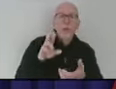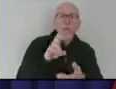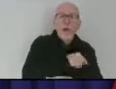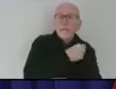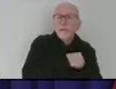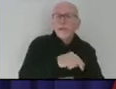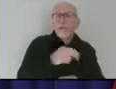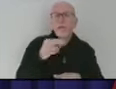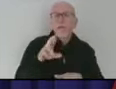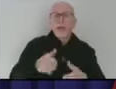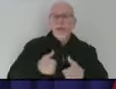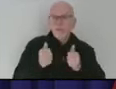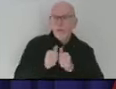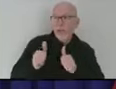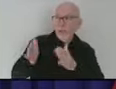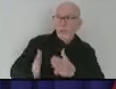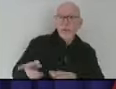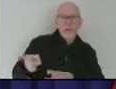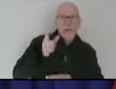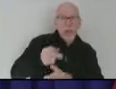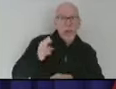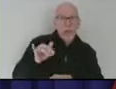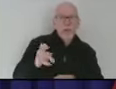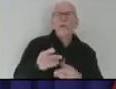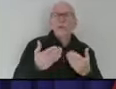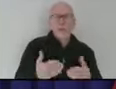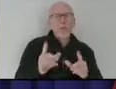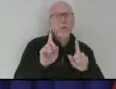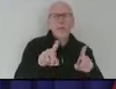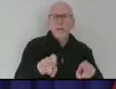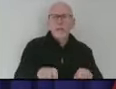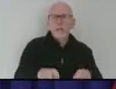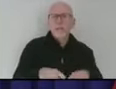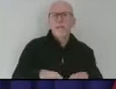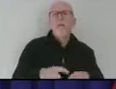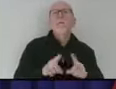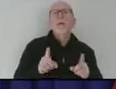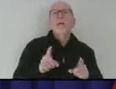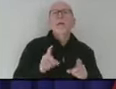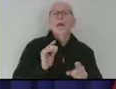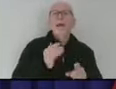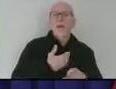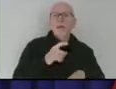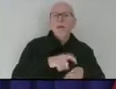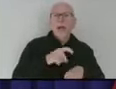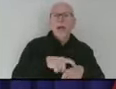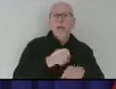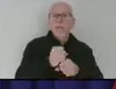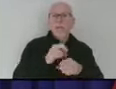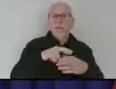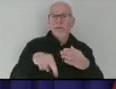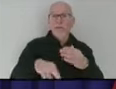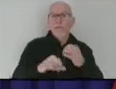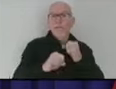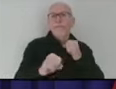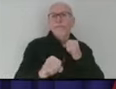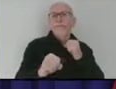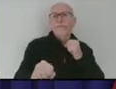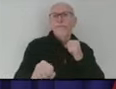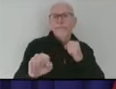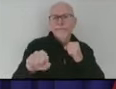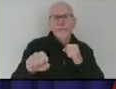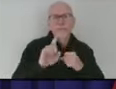or live with someone who would be at risk, to go ahead and get tested. But yes, our turnaround times are running longer than we want. So we're working on all